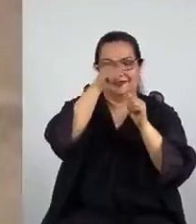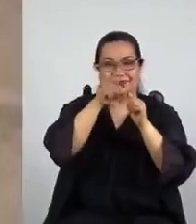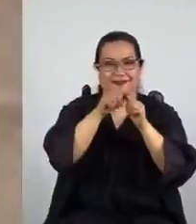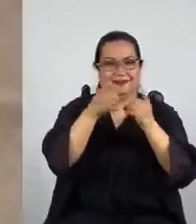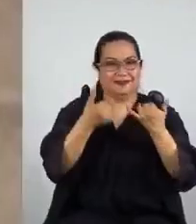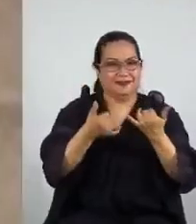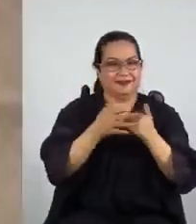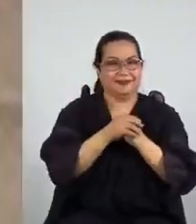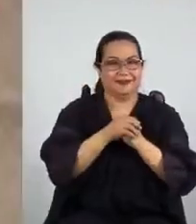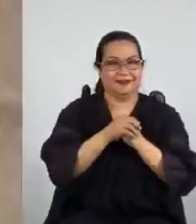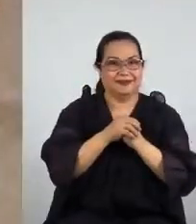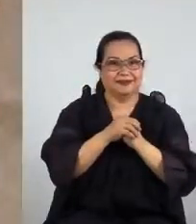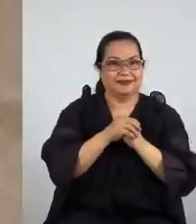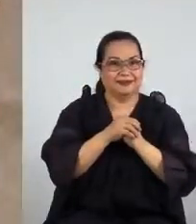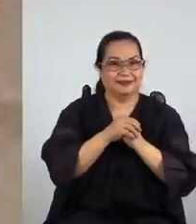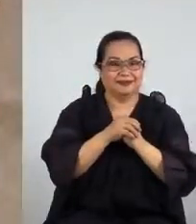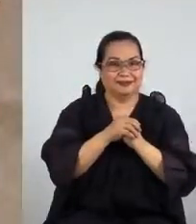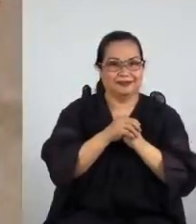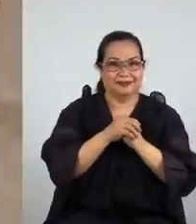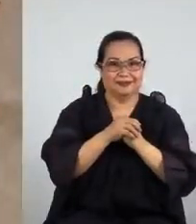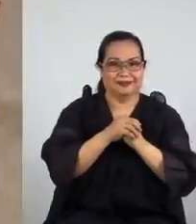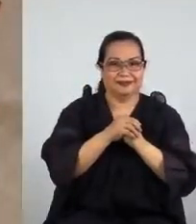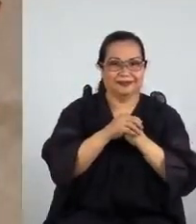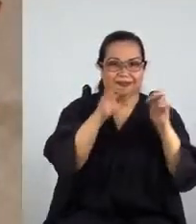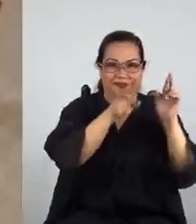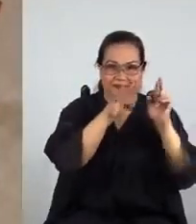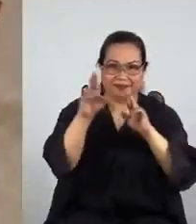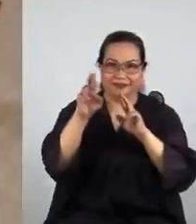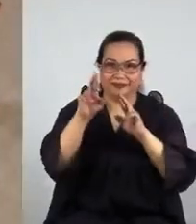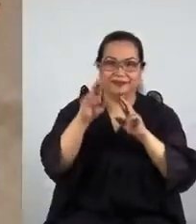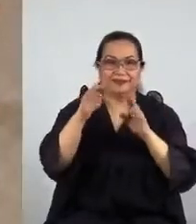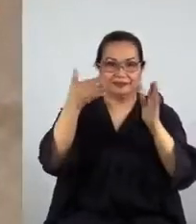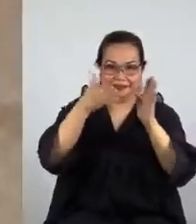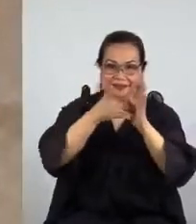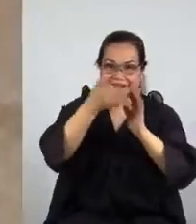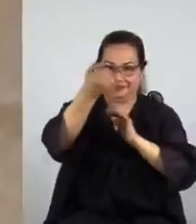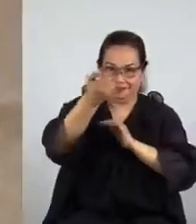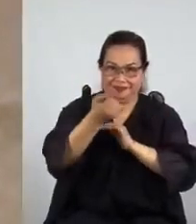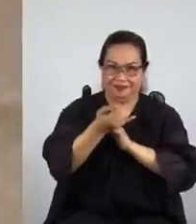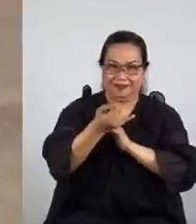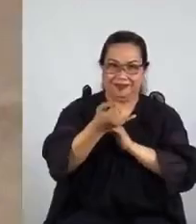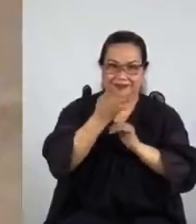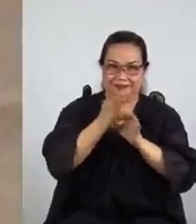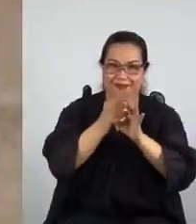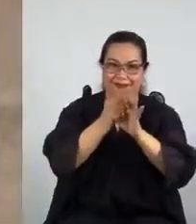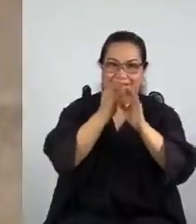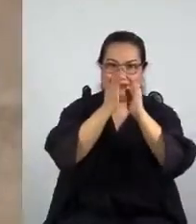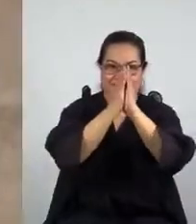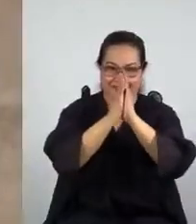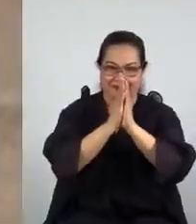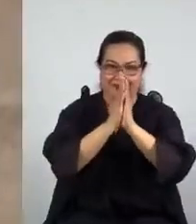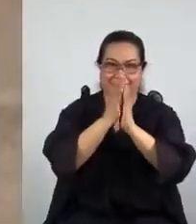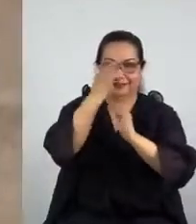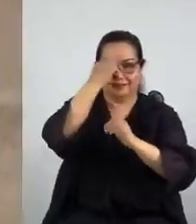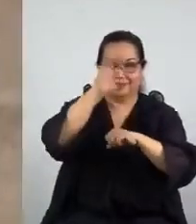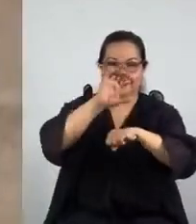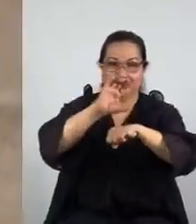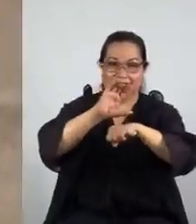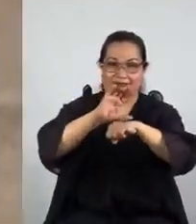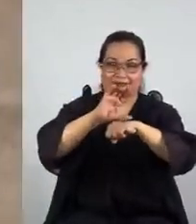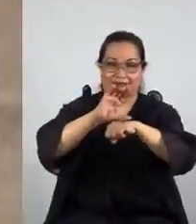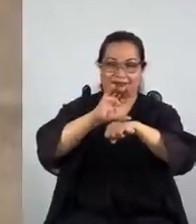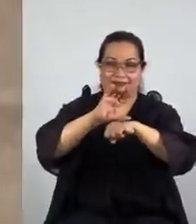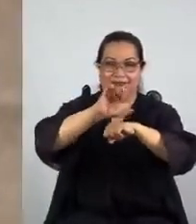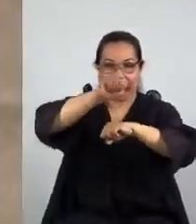now. I am going to re-invite those who want to faithfully pray for the church planting